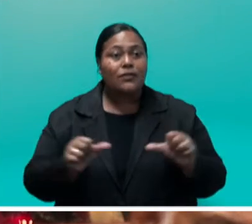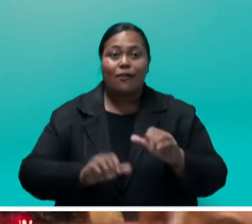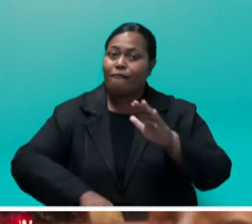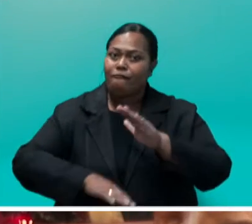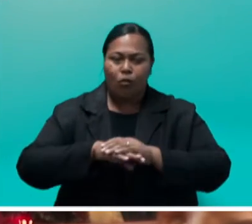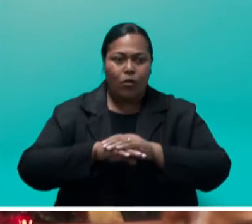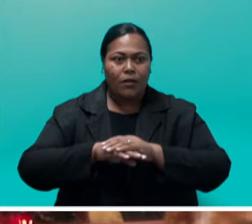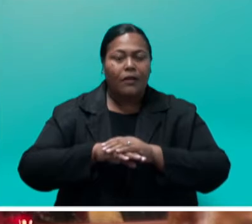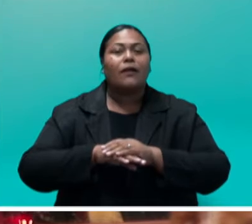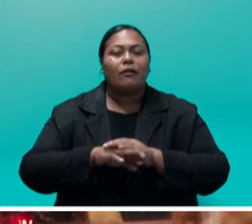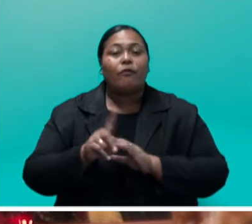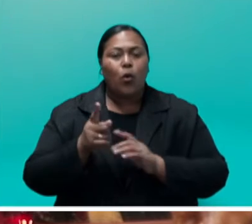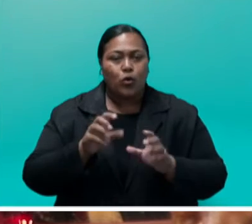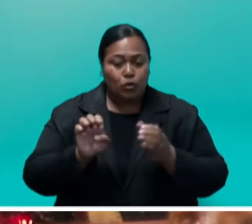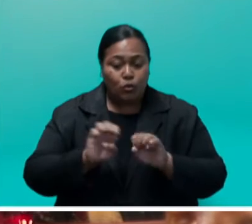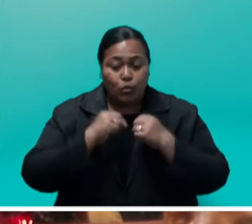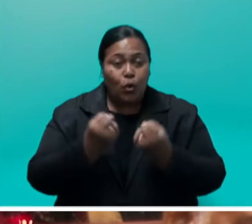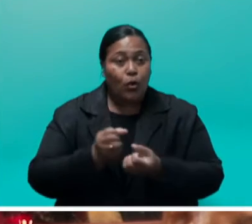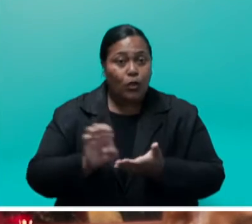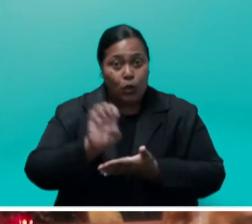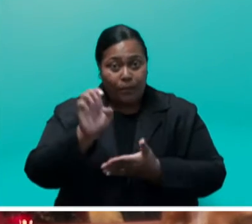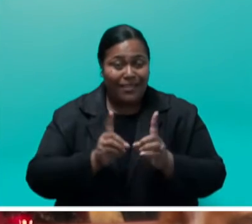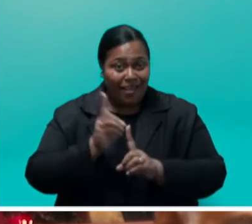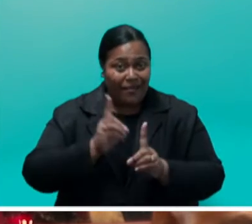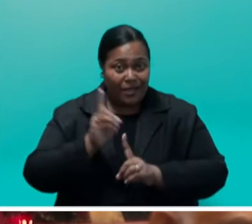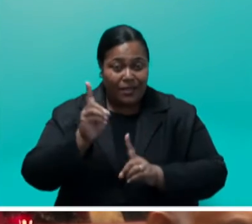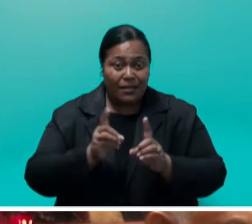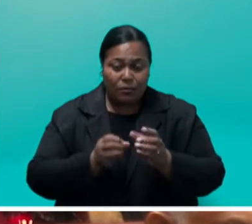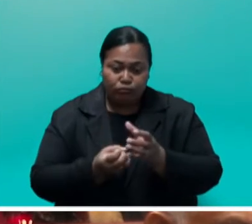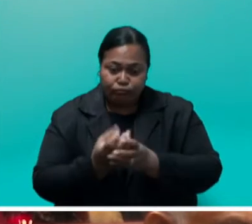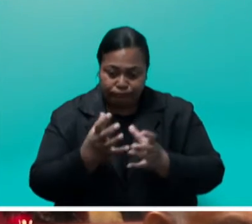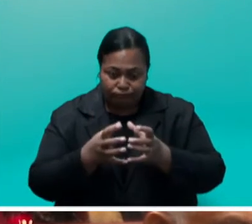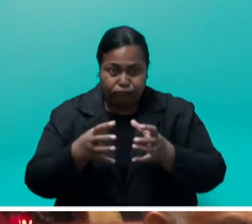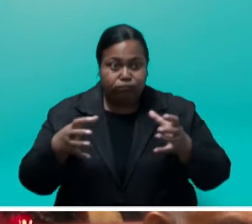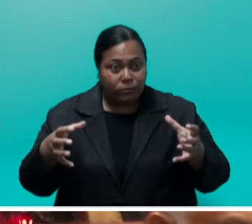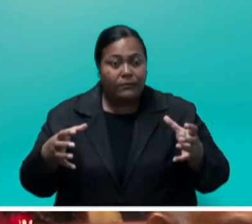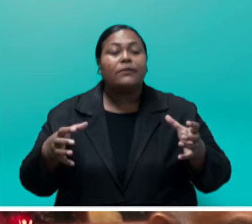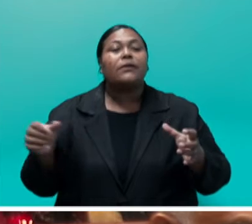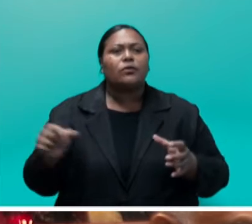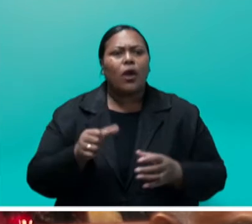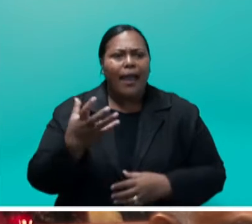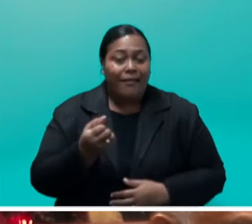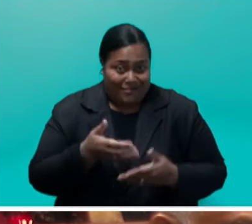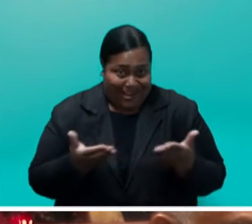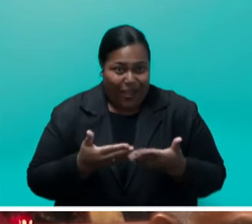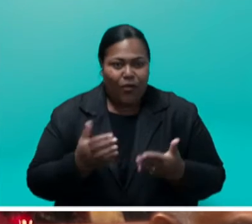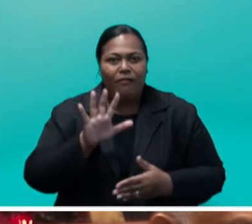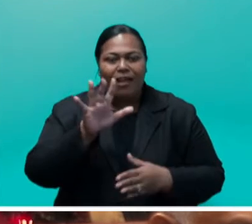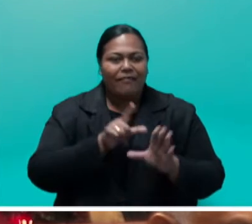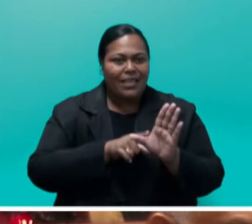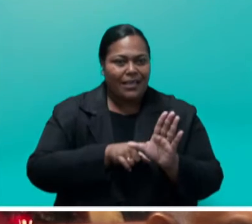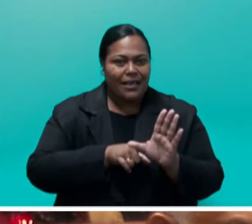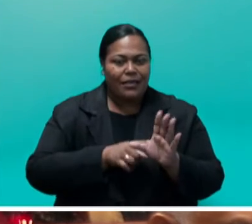tool for socio-economic development and growth has led to the formulation of a 5-year strategic